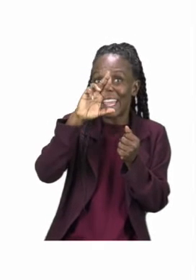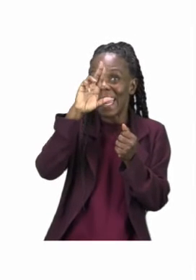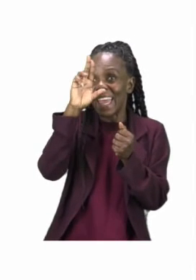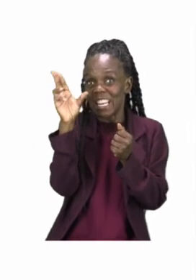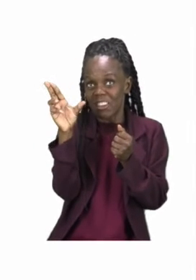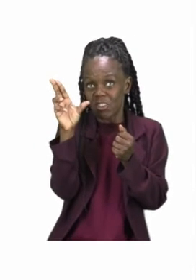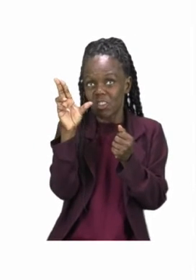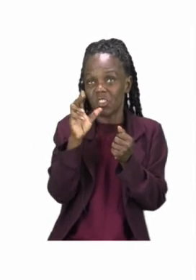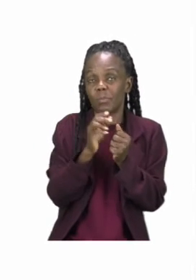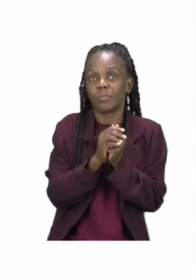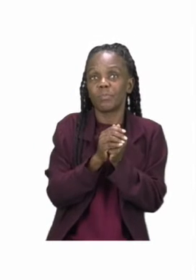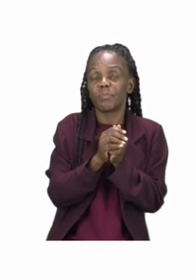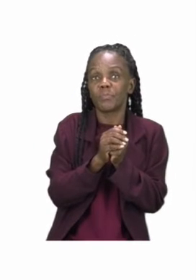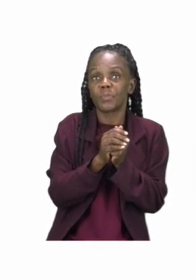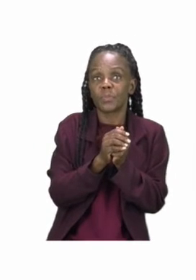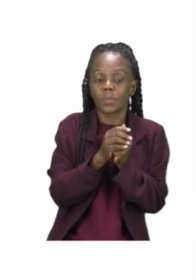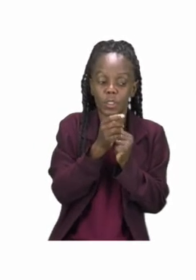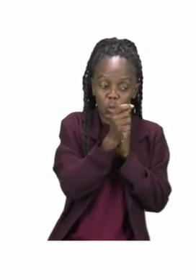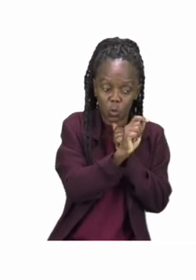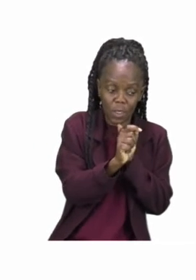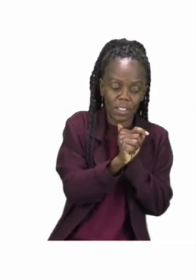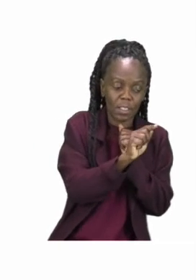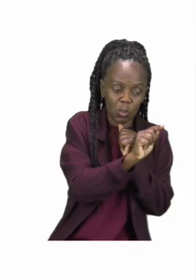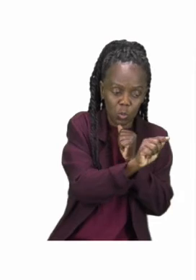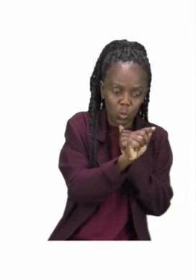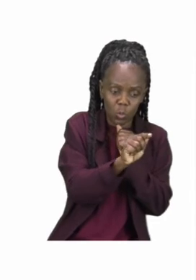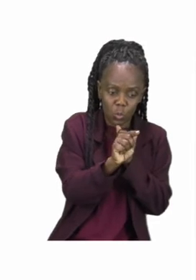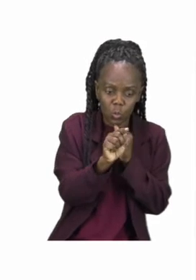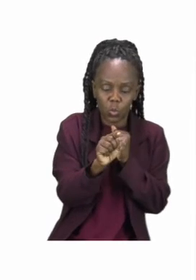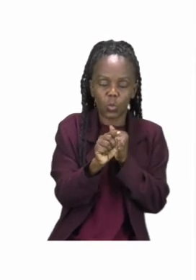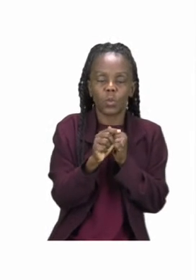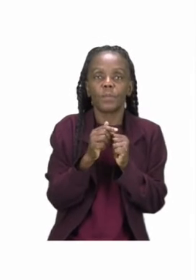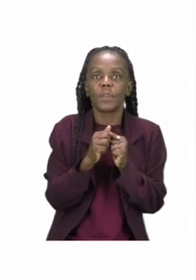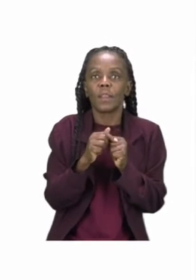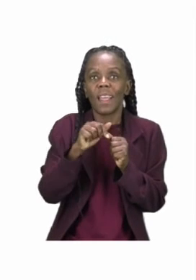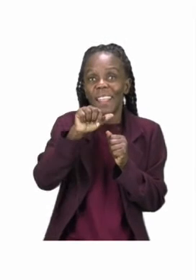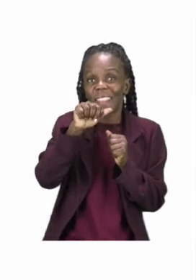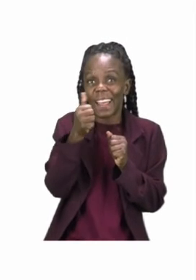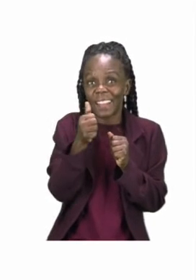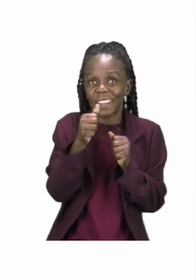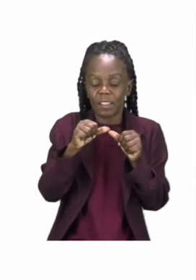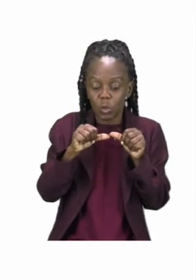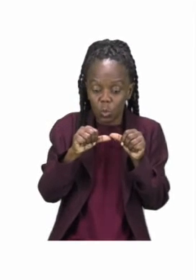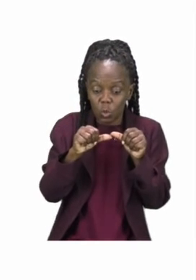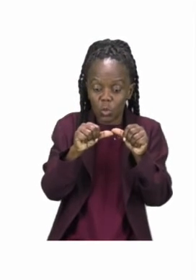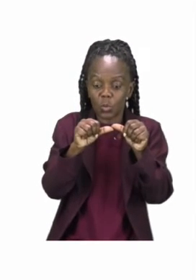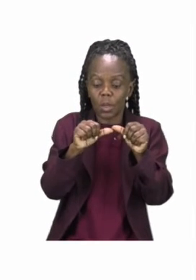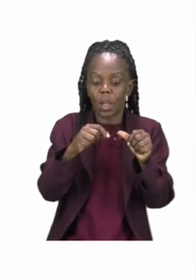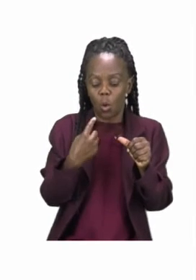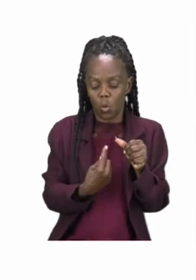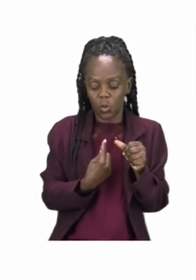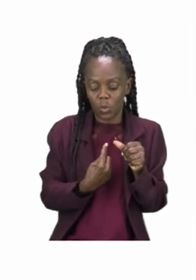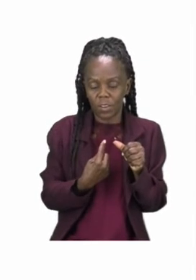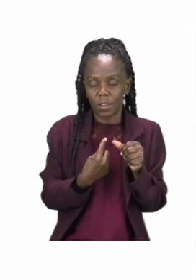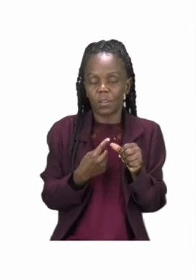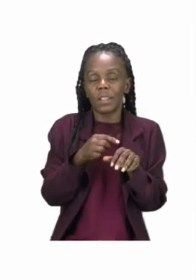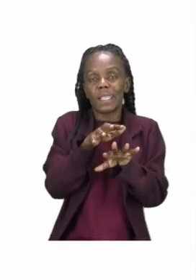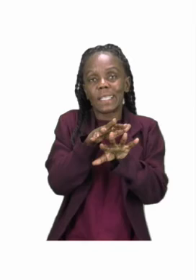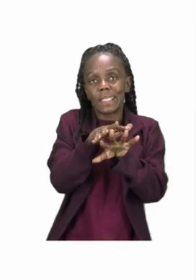we get to speak and laugh and sing la la la la la and talk